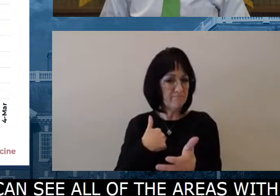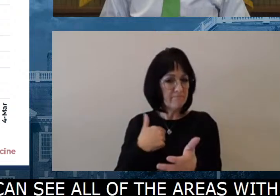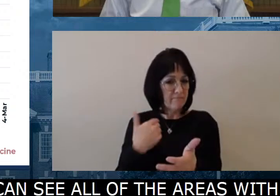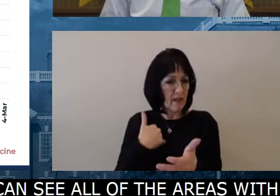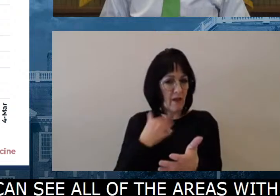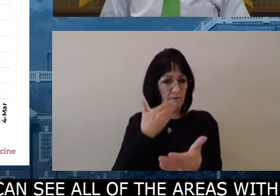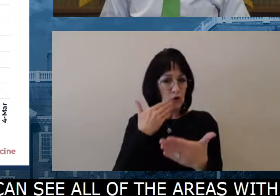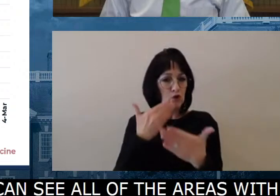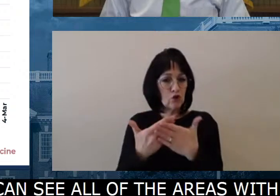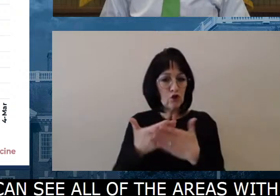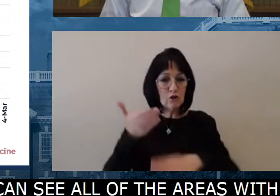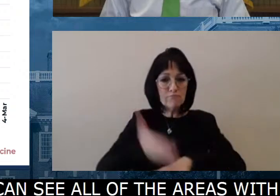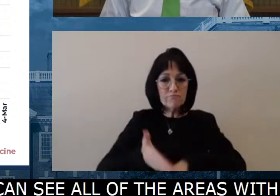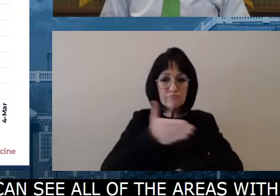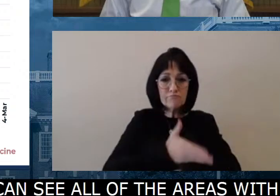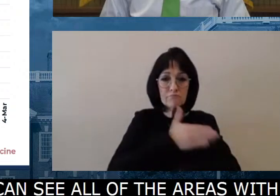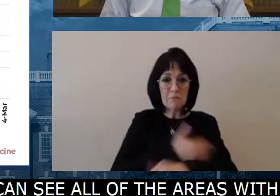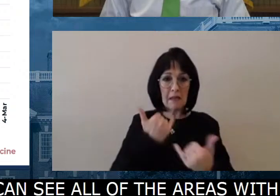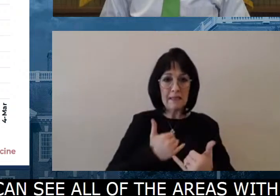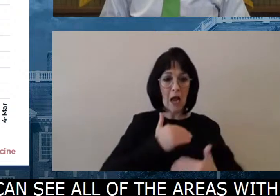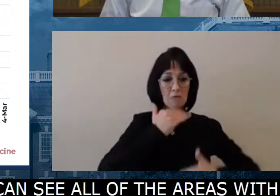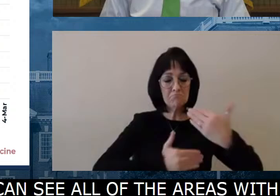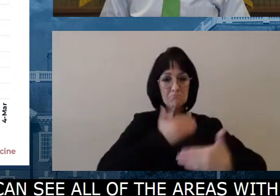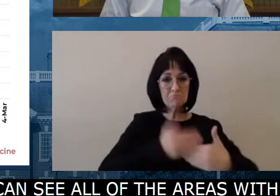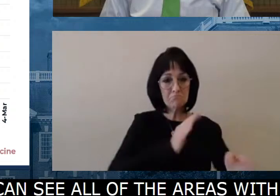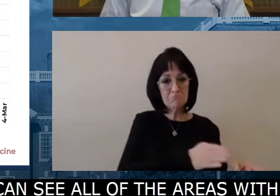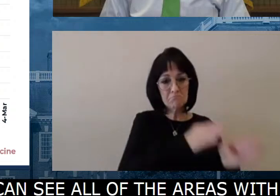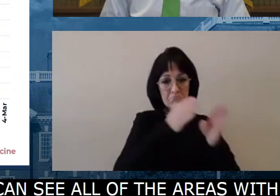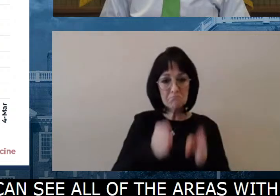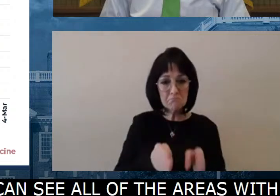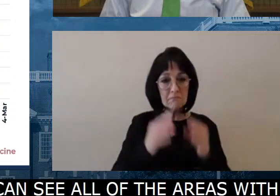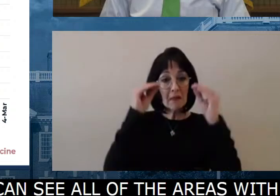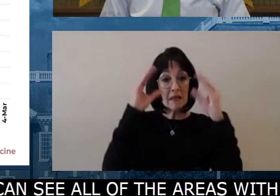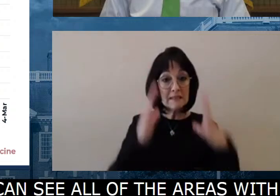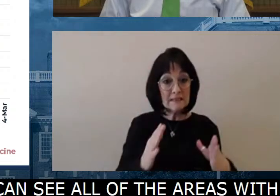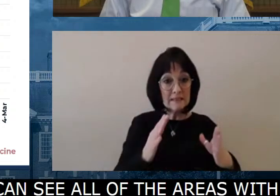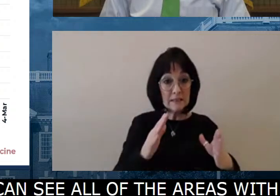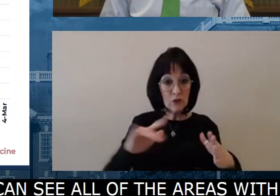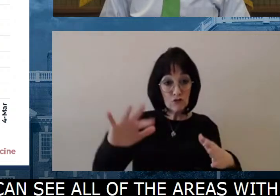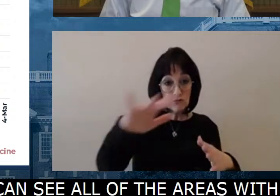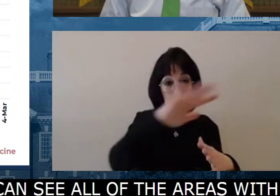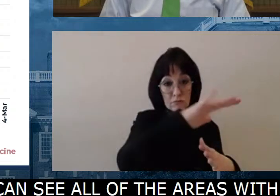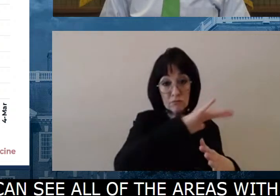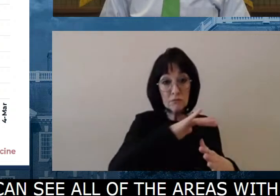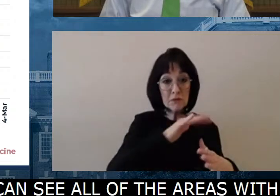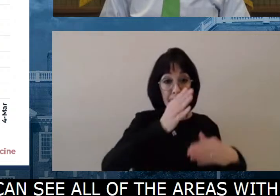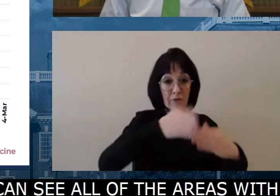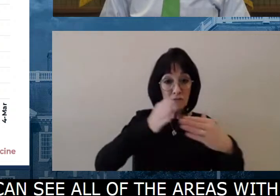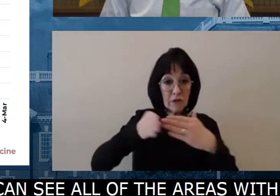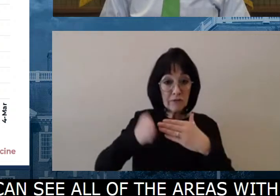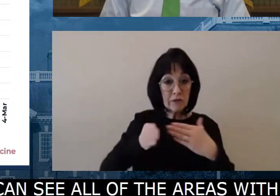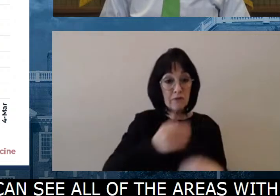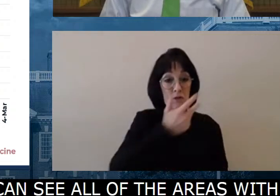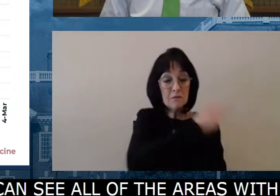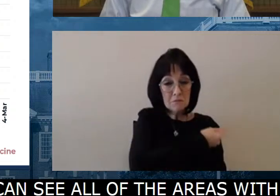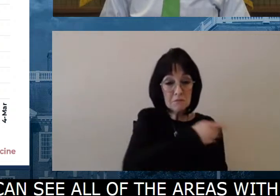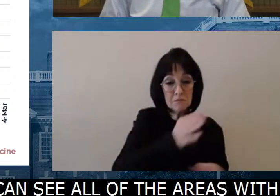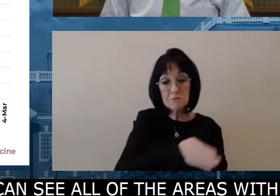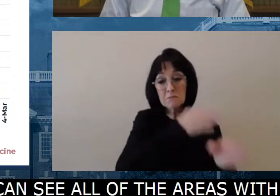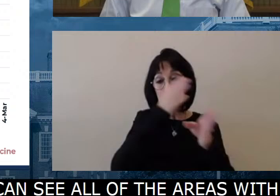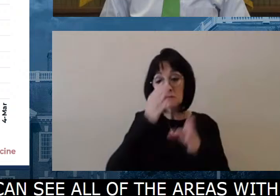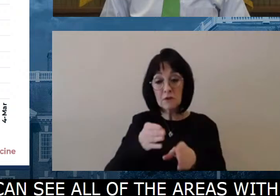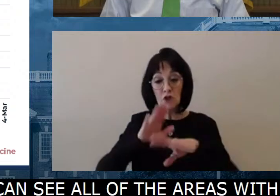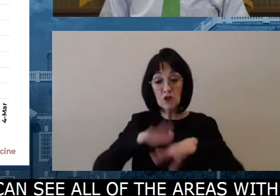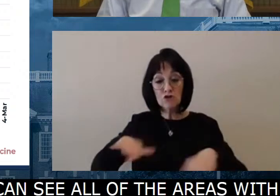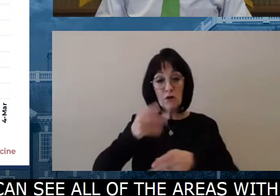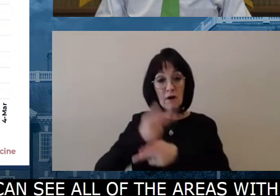educators, teachers, childcare workers, and we expect and hope to finish them off by the end of the month. So really good news